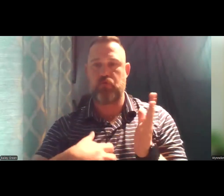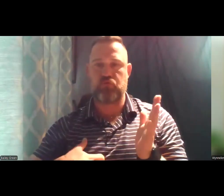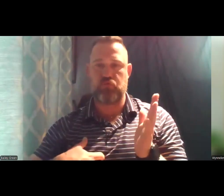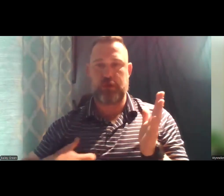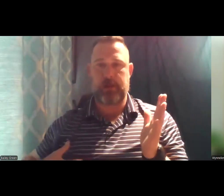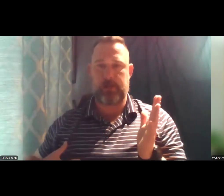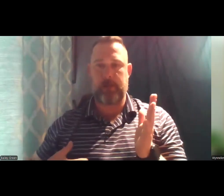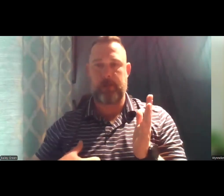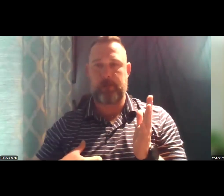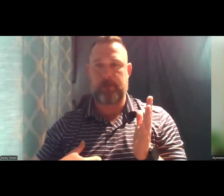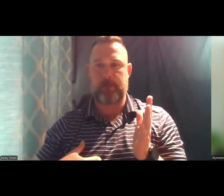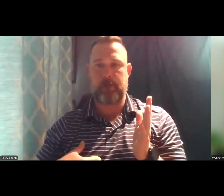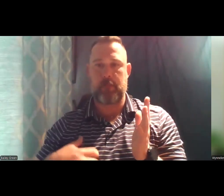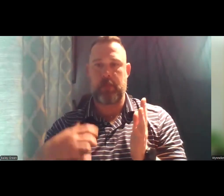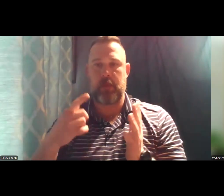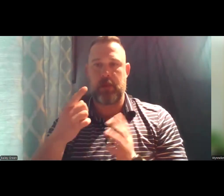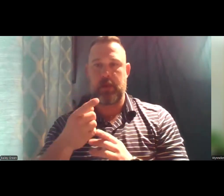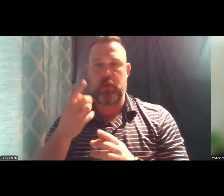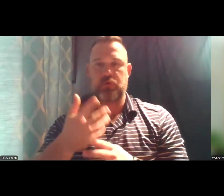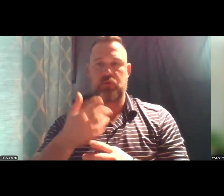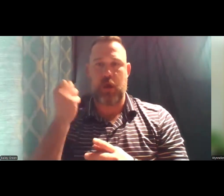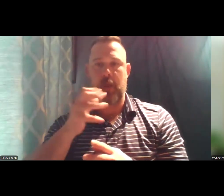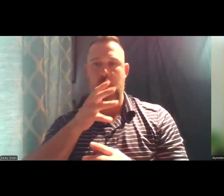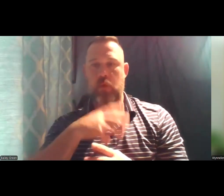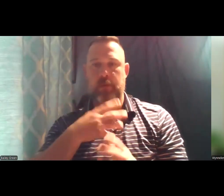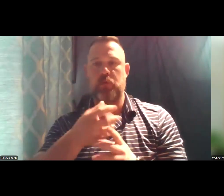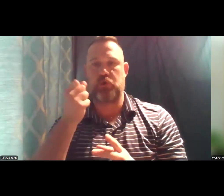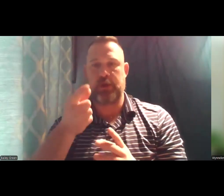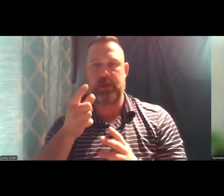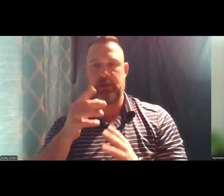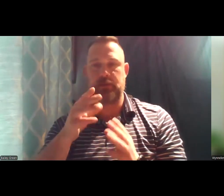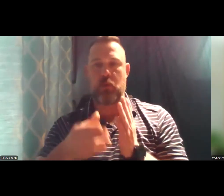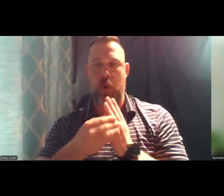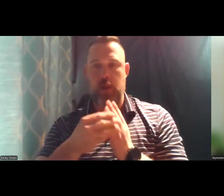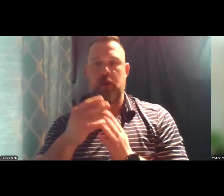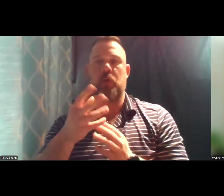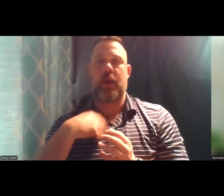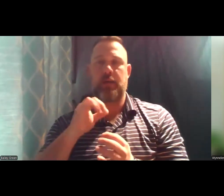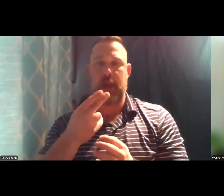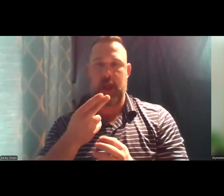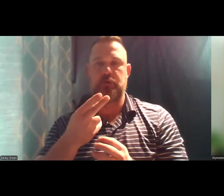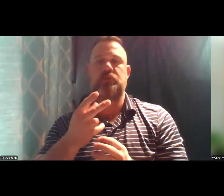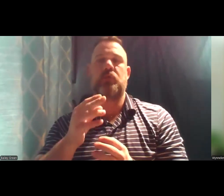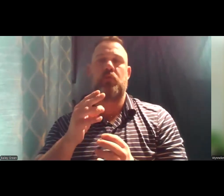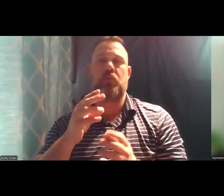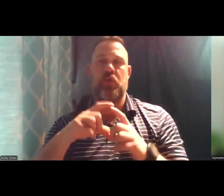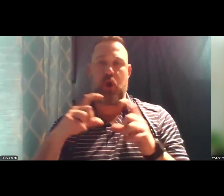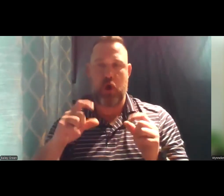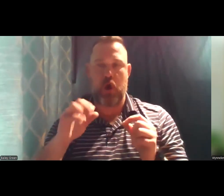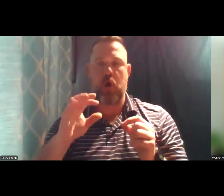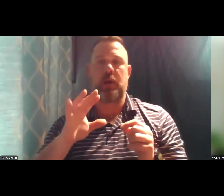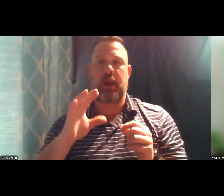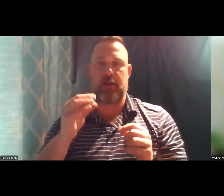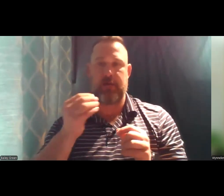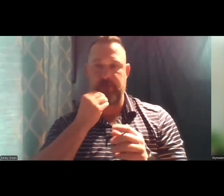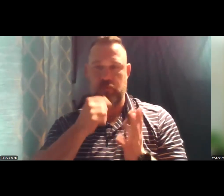More recently, he was robbed by a woman who took his wallet containing cash, debit cards, and food stamps. And before living on the